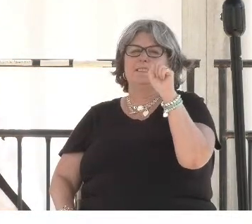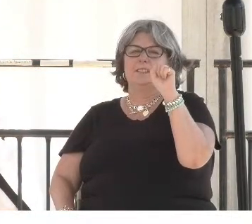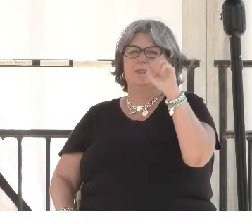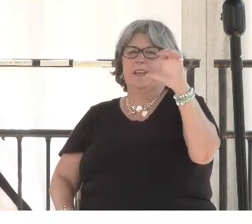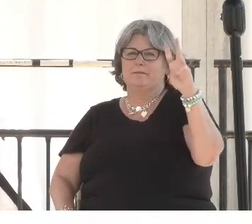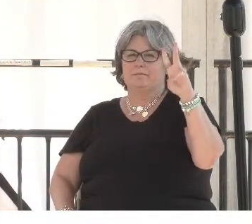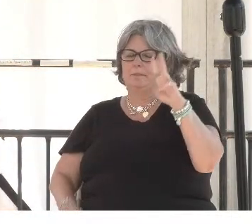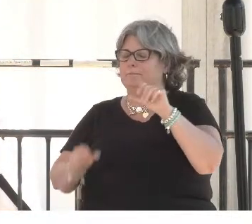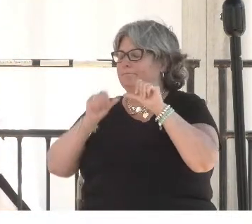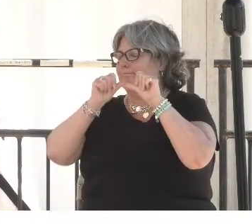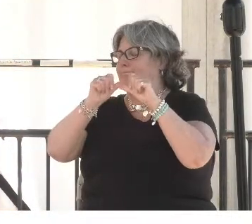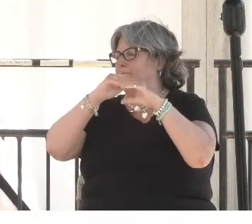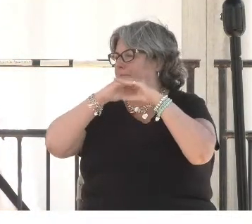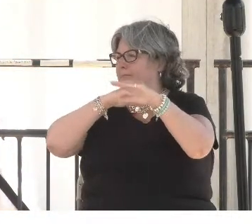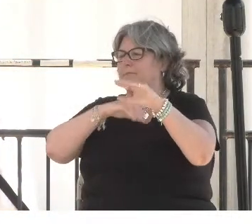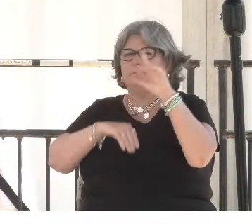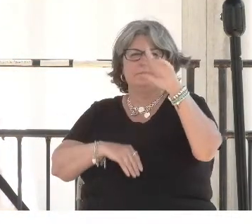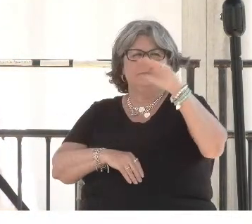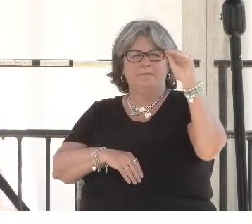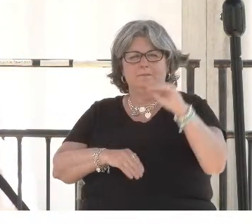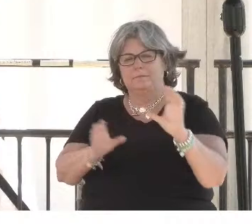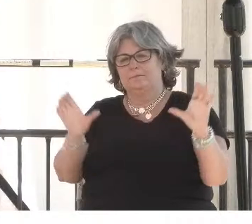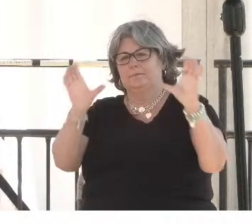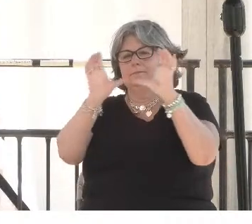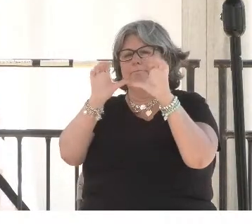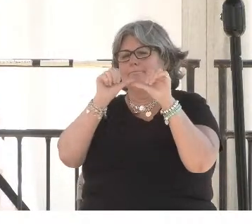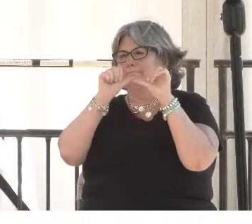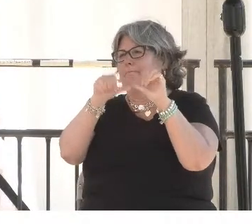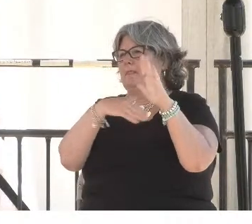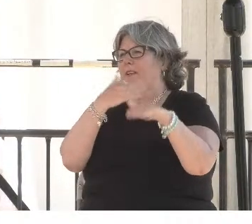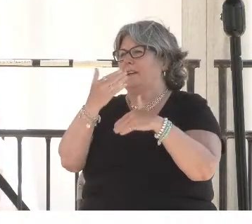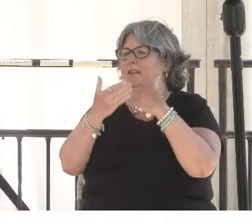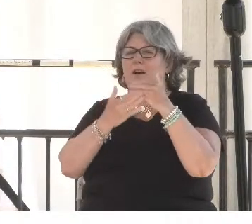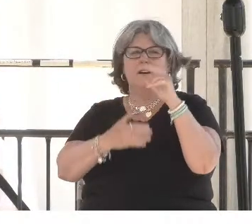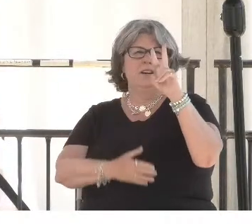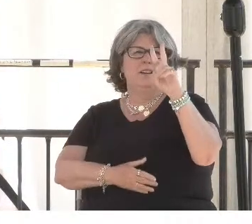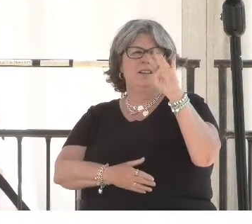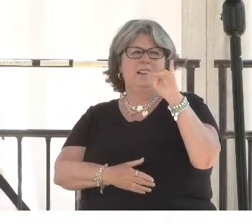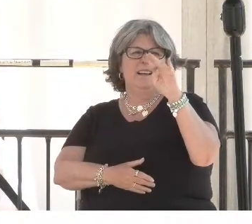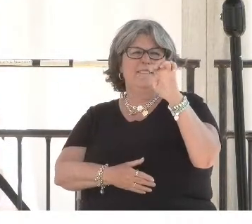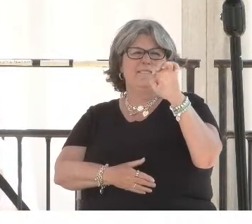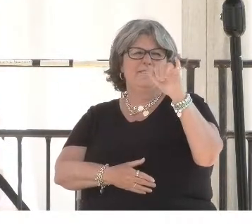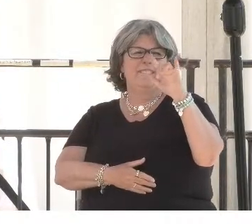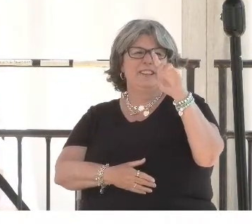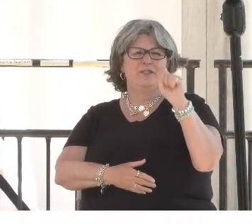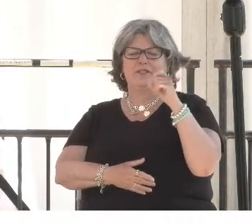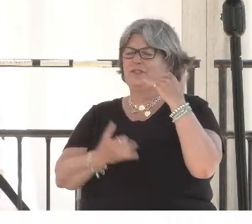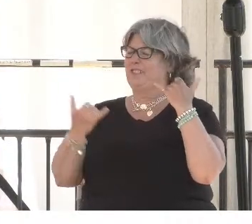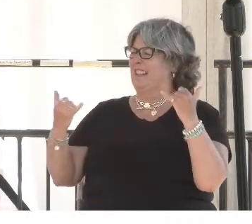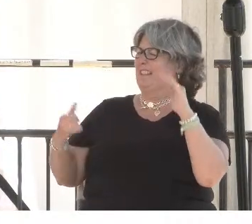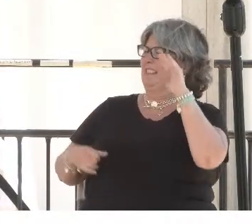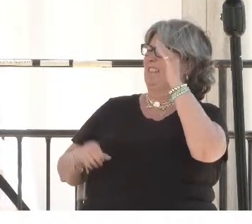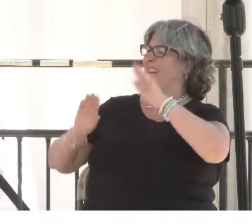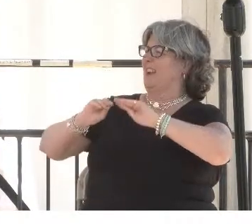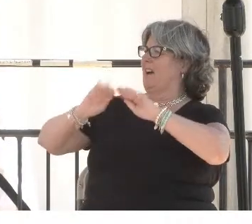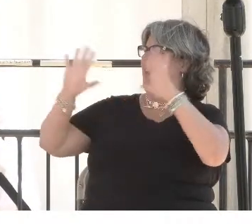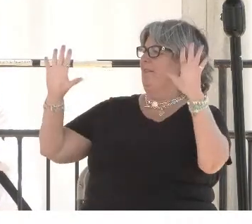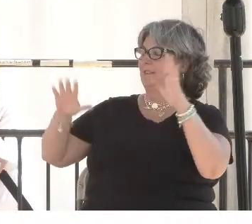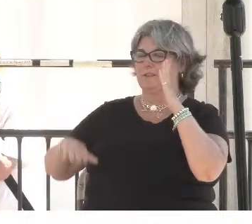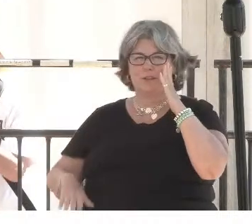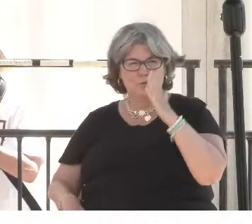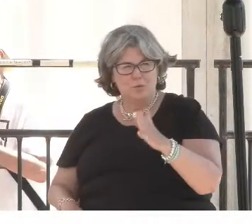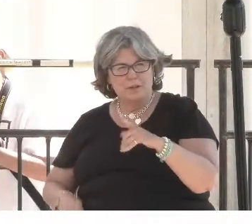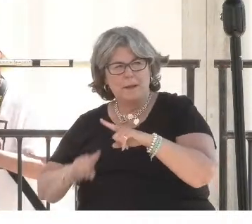commitment to sustainability, to be 100% certified sustainable in all our vineyards, which today seems like, of course, and obviously you would do that.